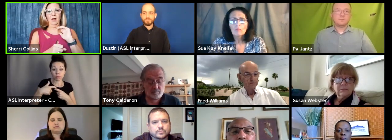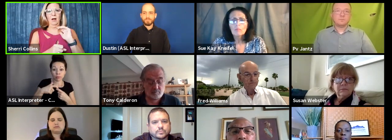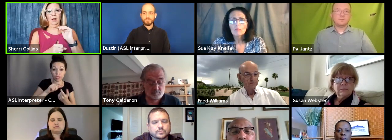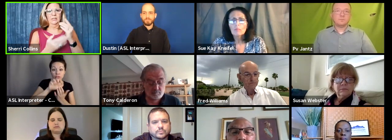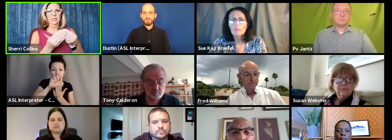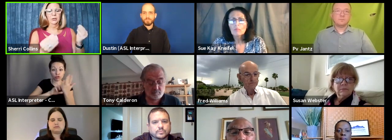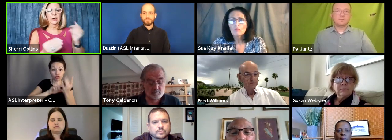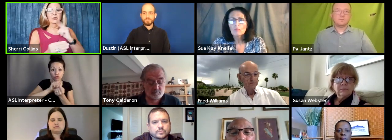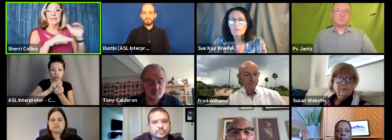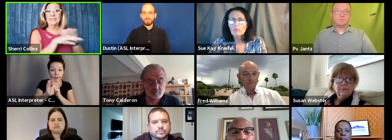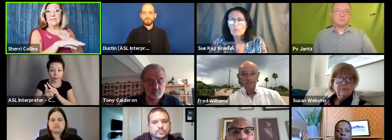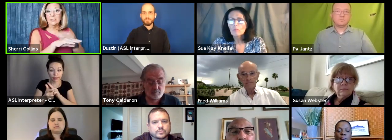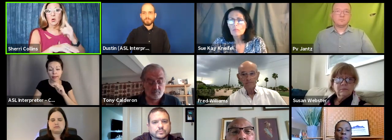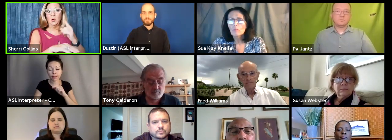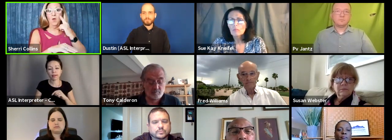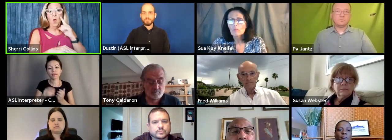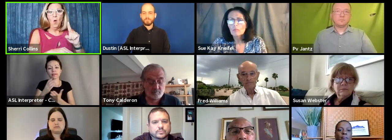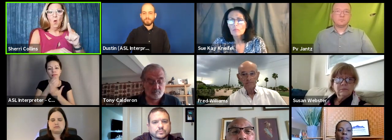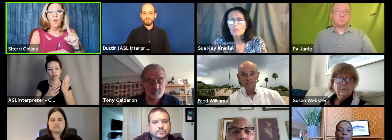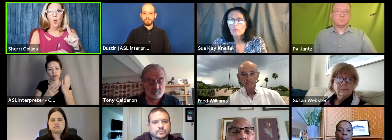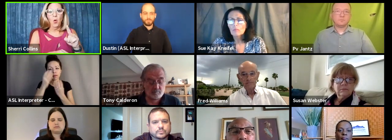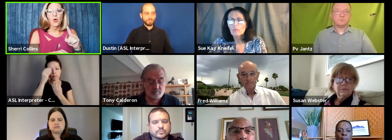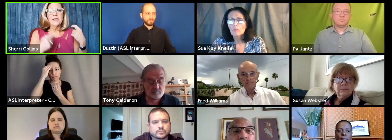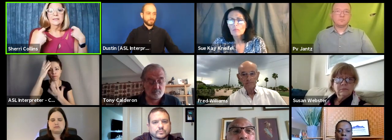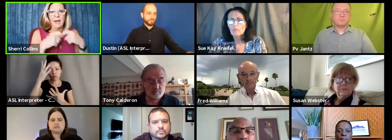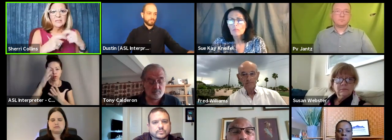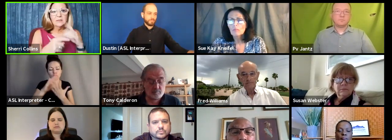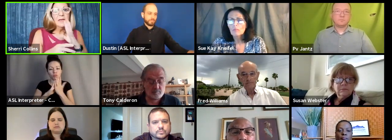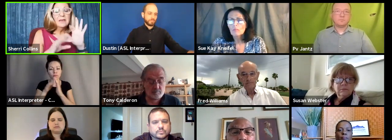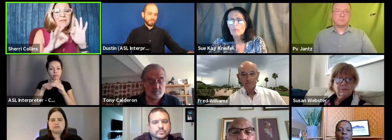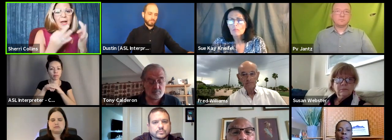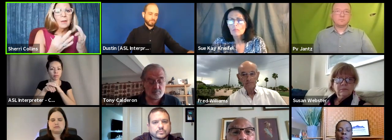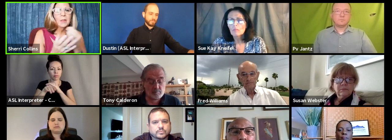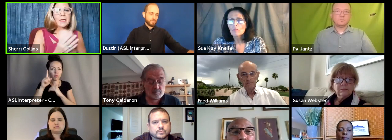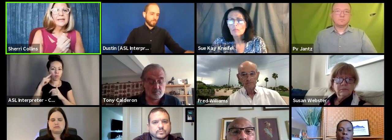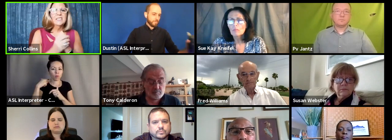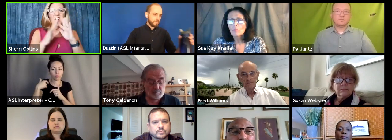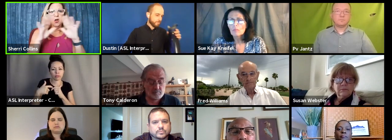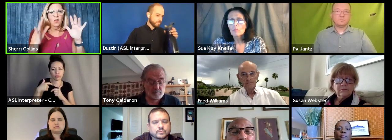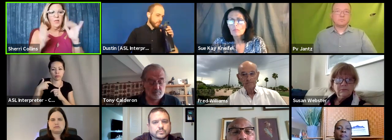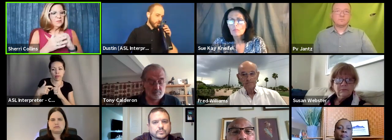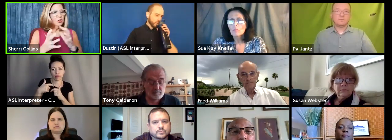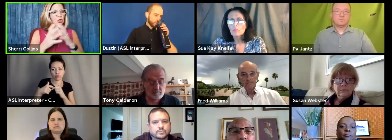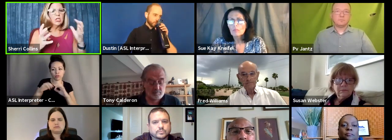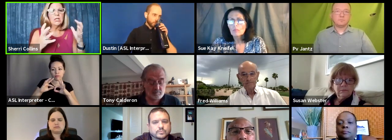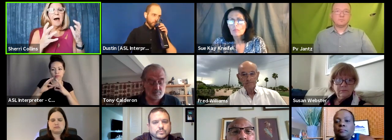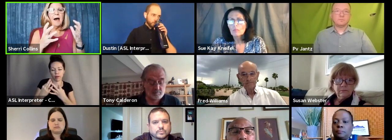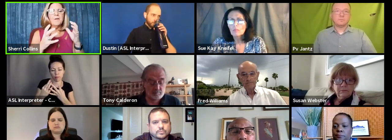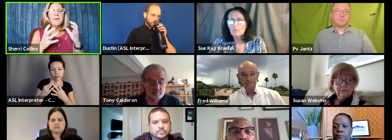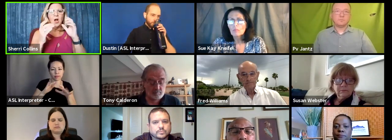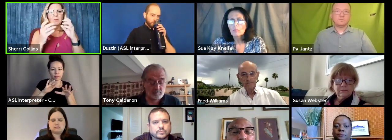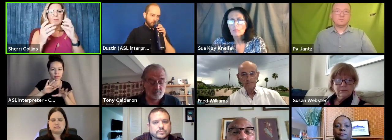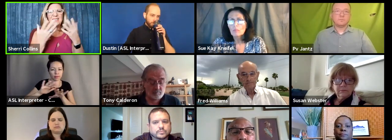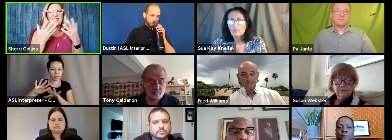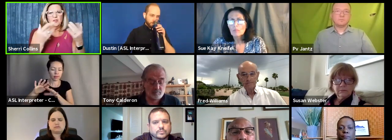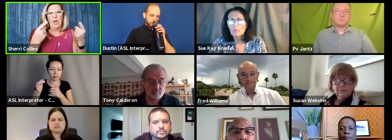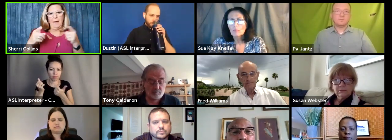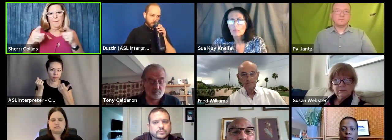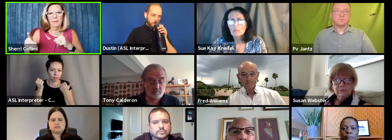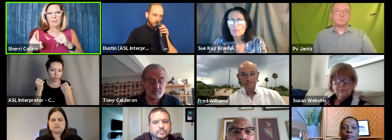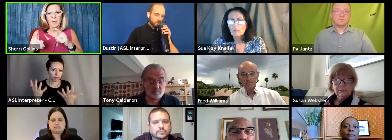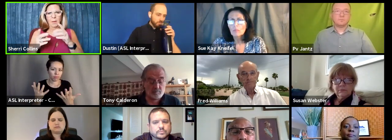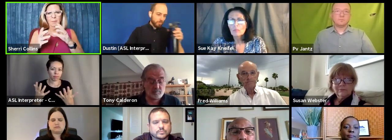have materials that are accessible for the Spanish speaking families and all that. So there's a lot of things